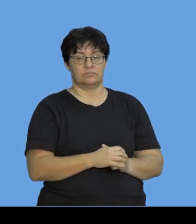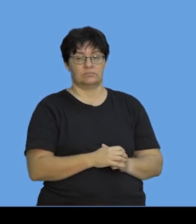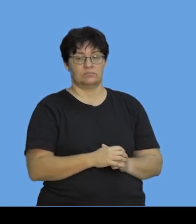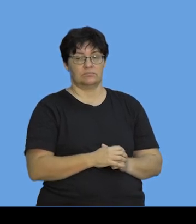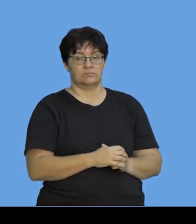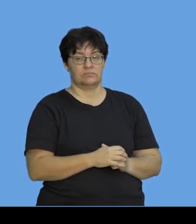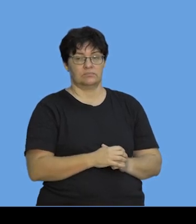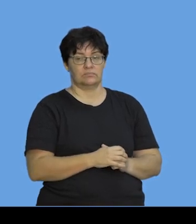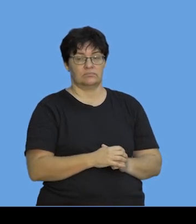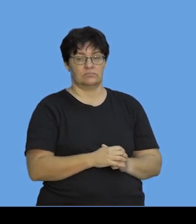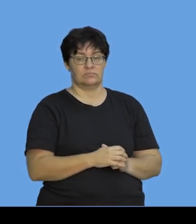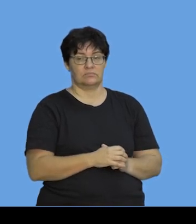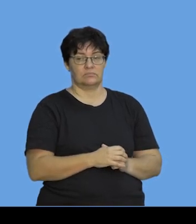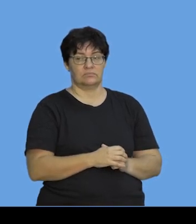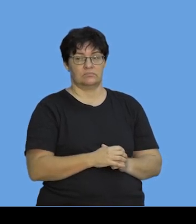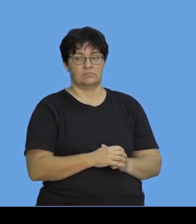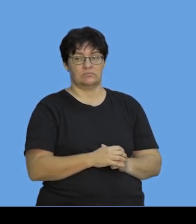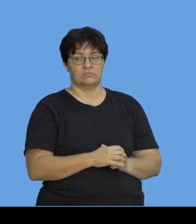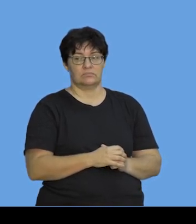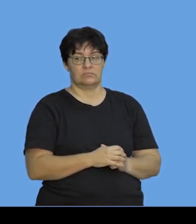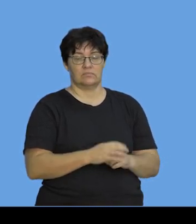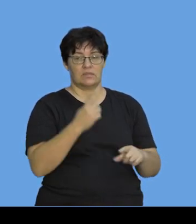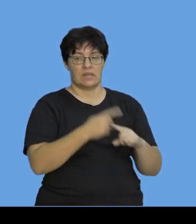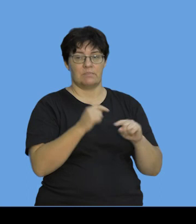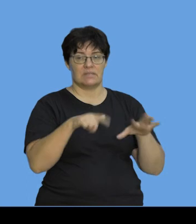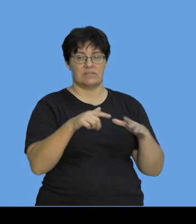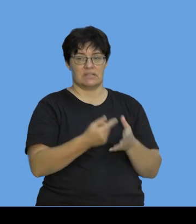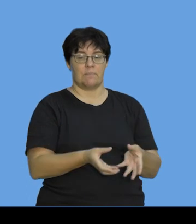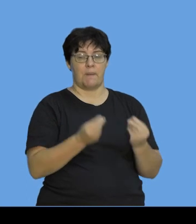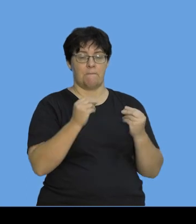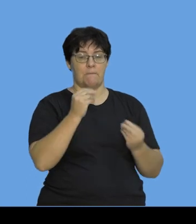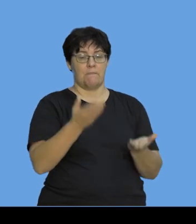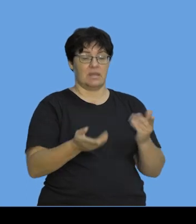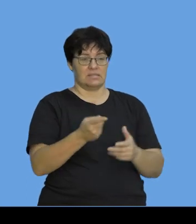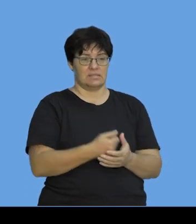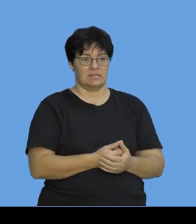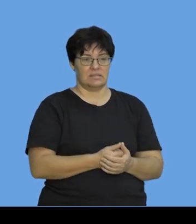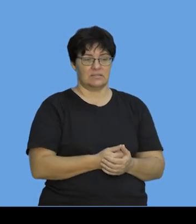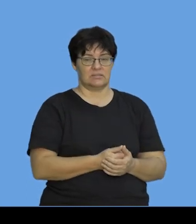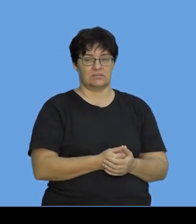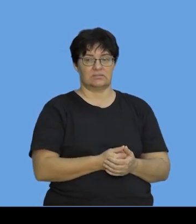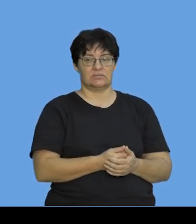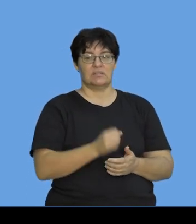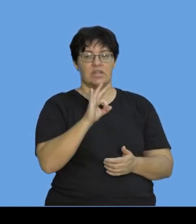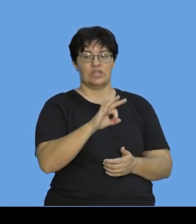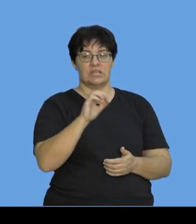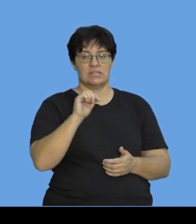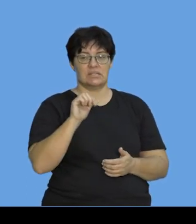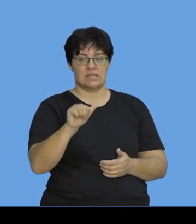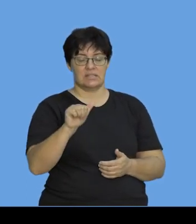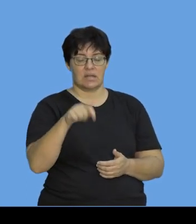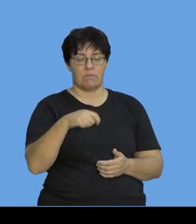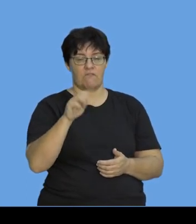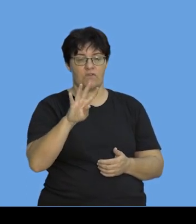we'll multiply this by 17 to get the mass of ammonia, which is 36,42,